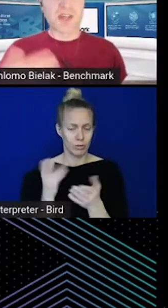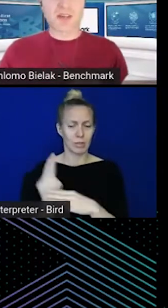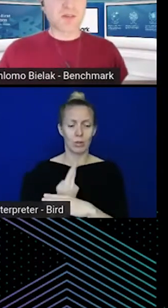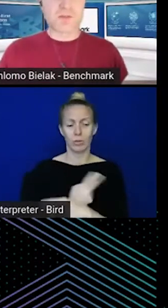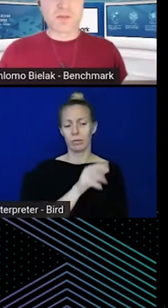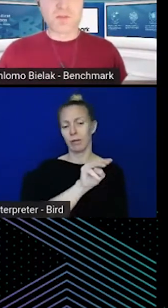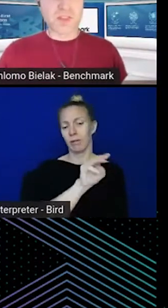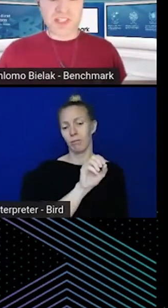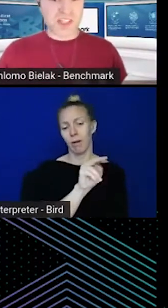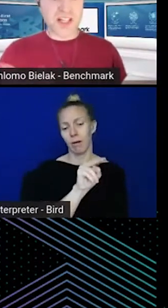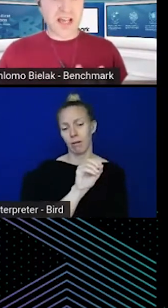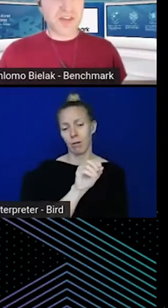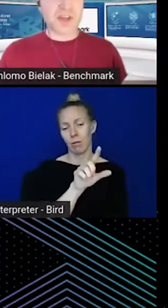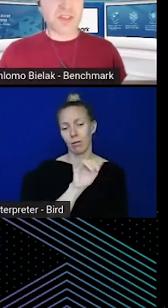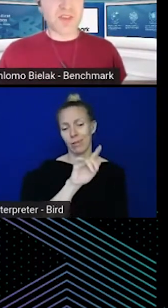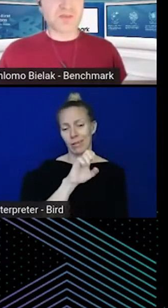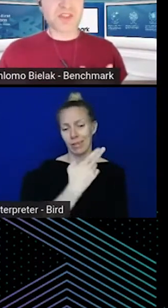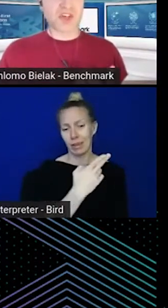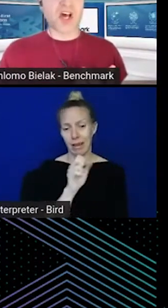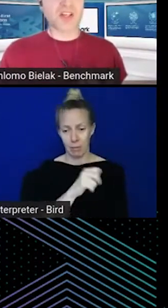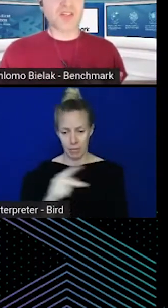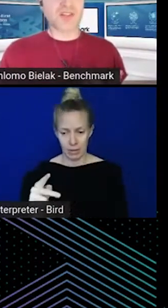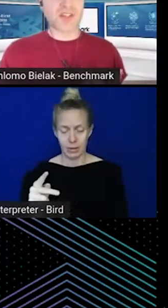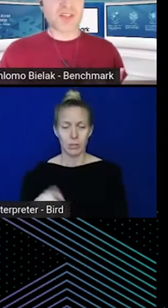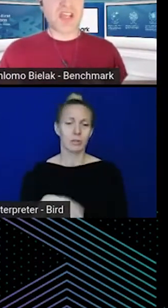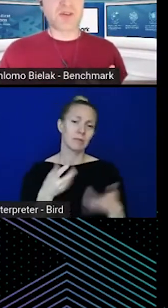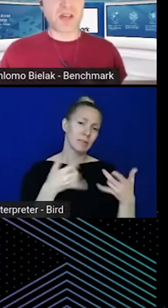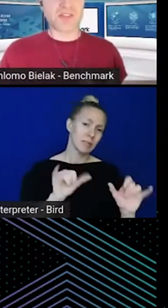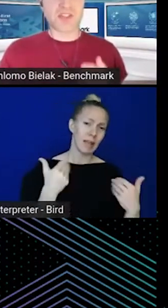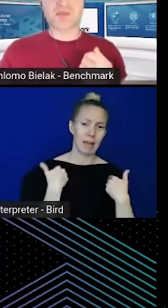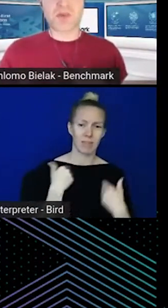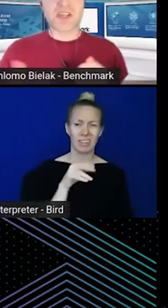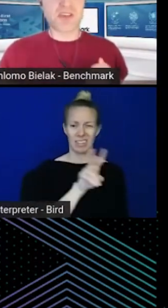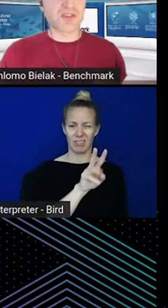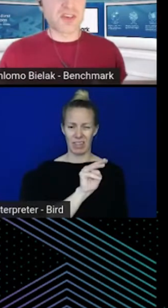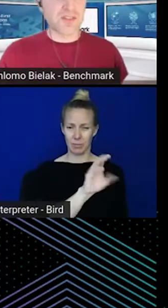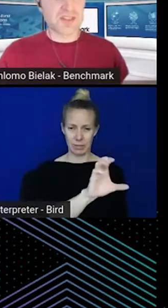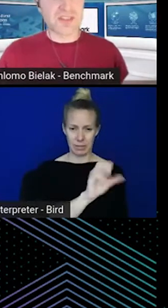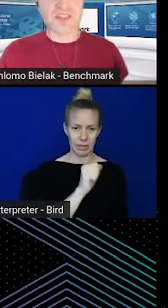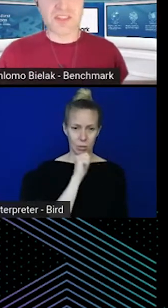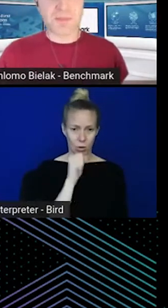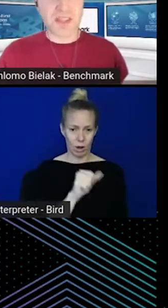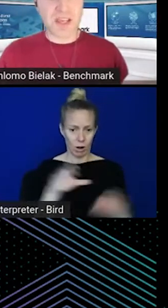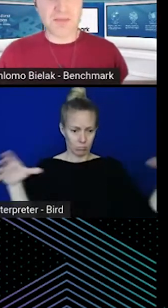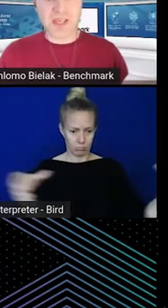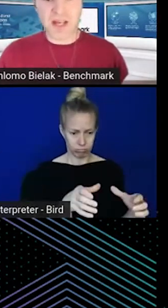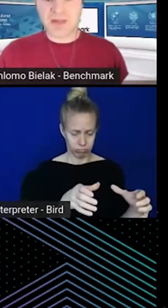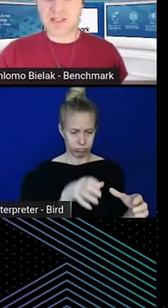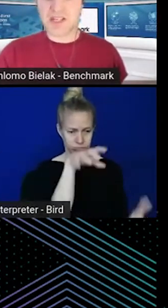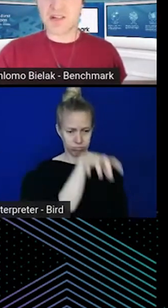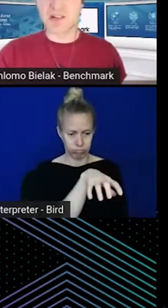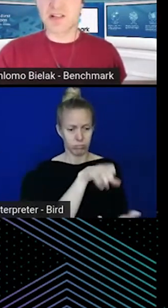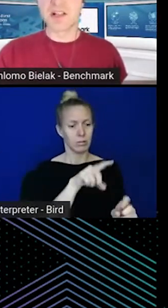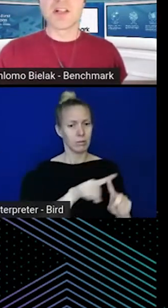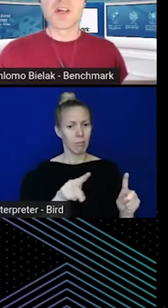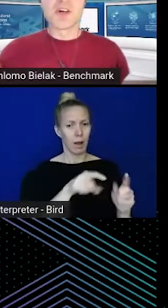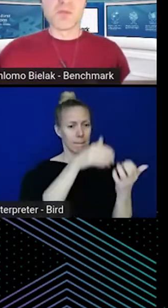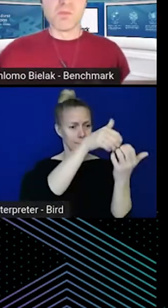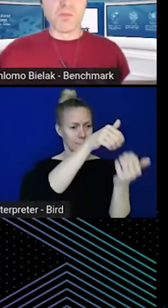applications, still having them as VMs. These are not containerized. It's just breaking your services into something that can become a